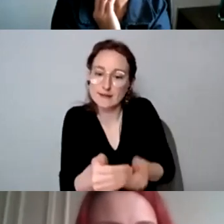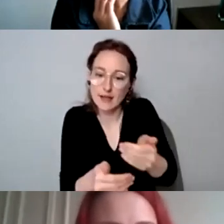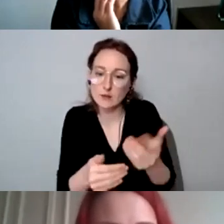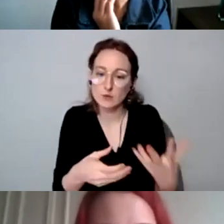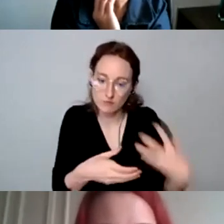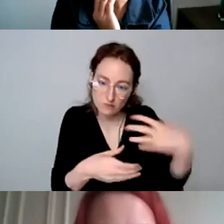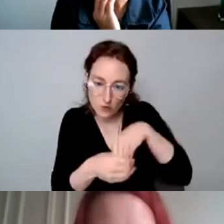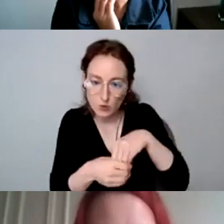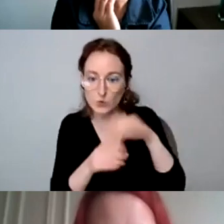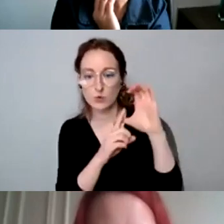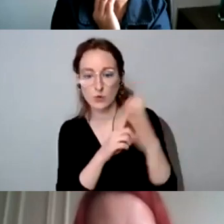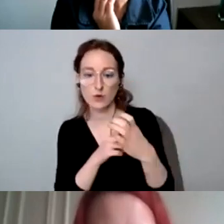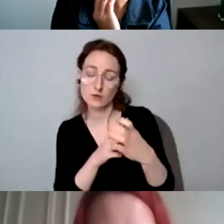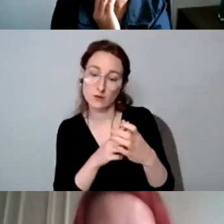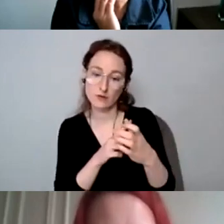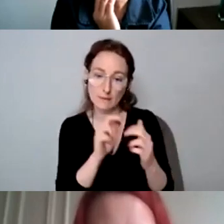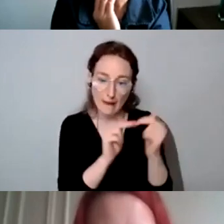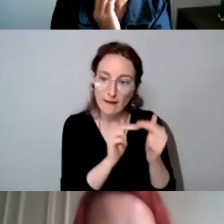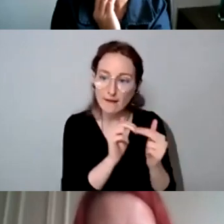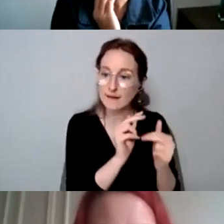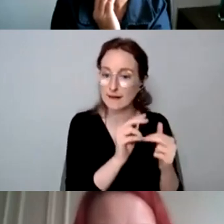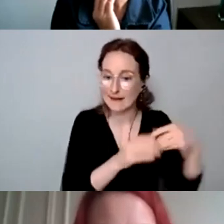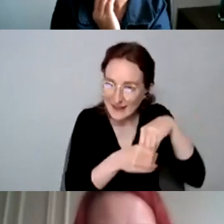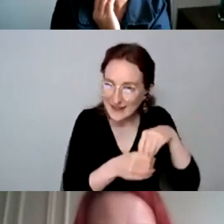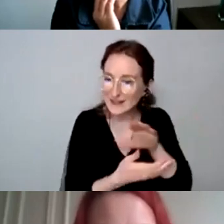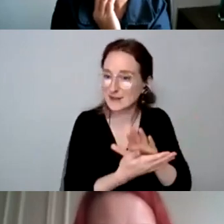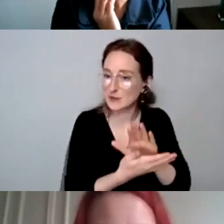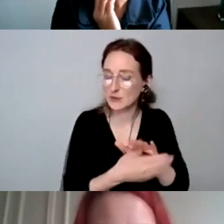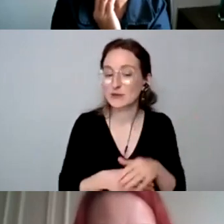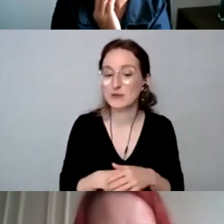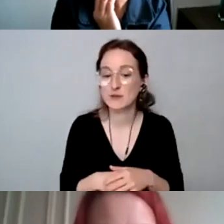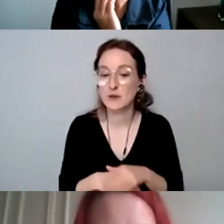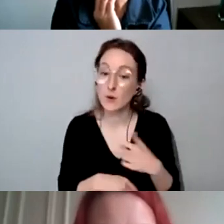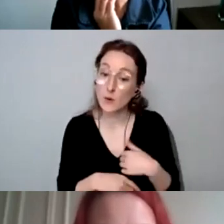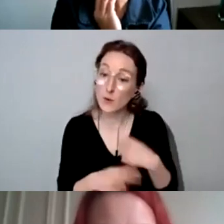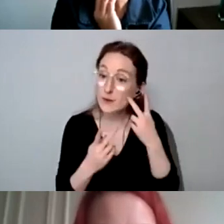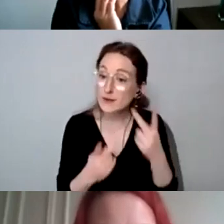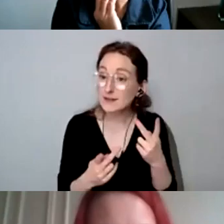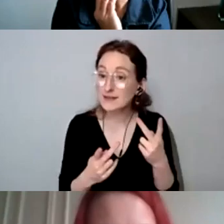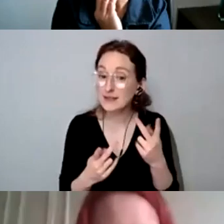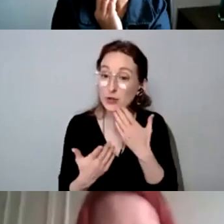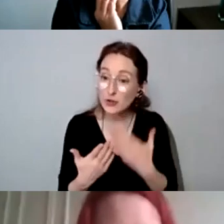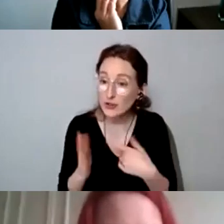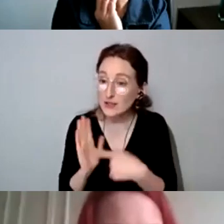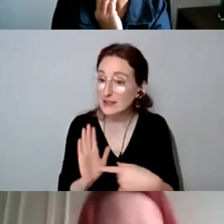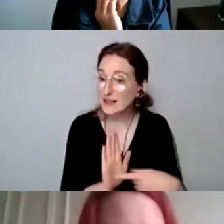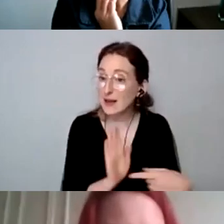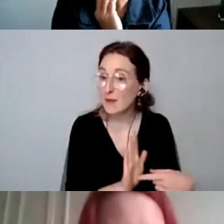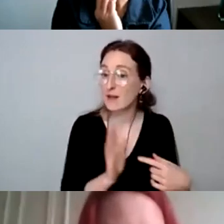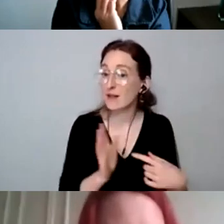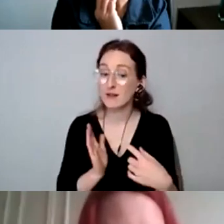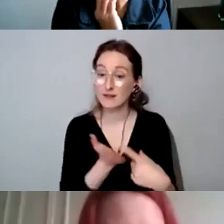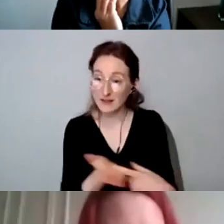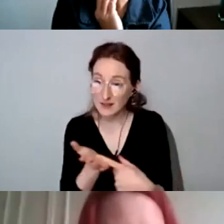to form inclusion culture at schools. But we see very bright examples, and the discussion is going on.